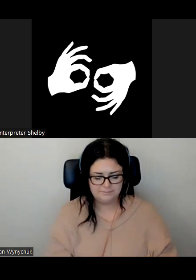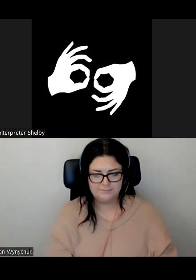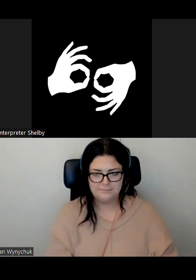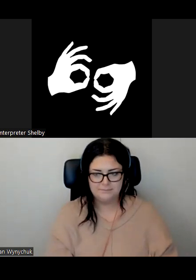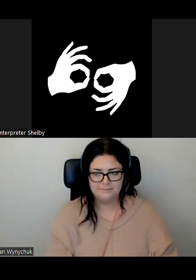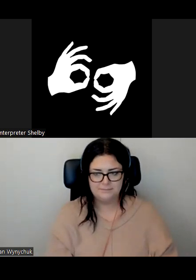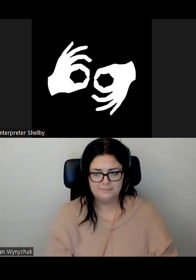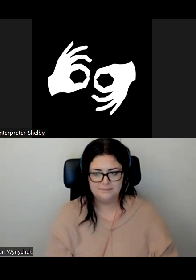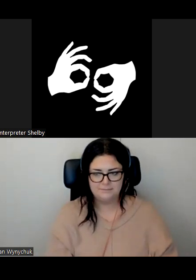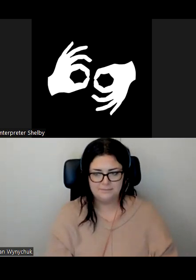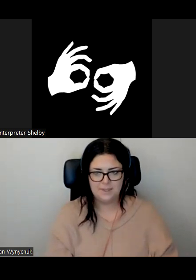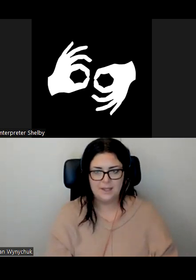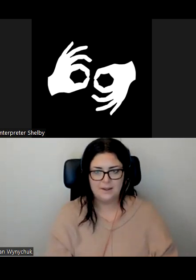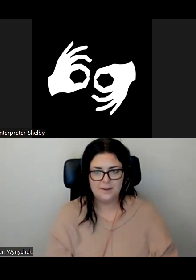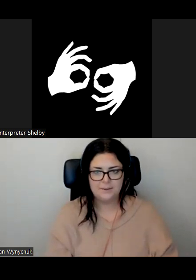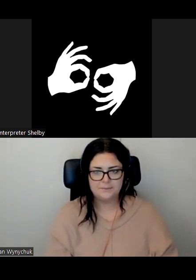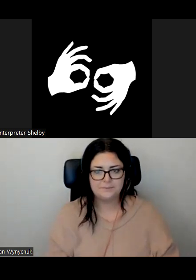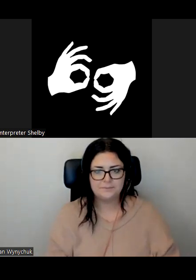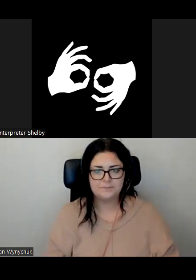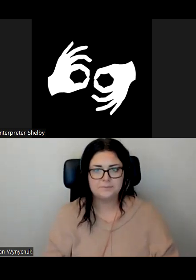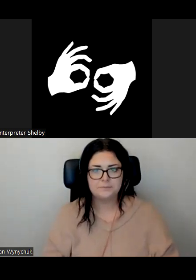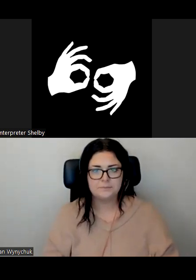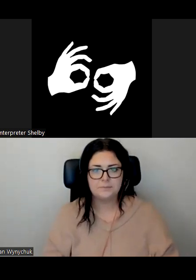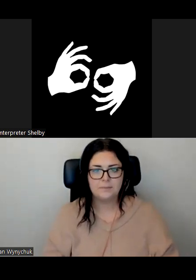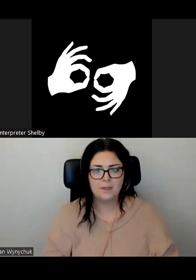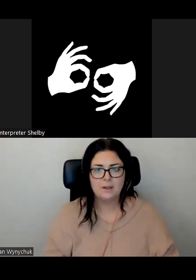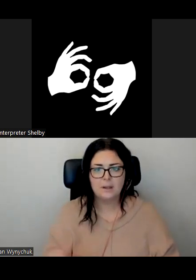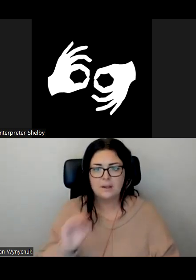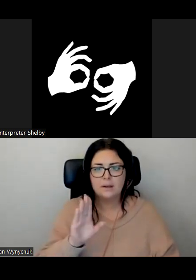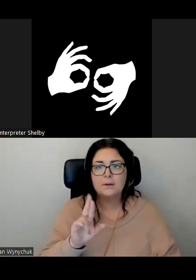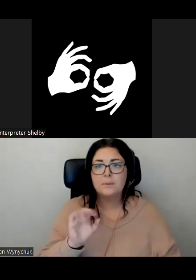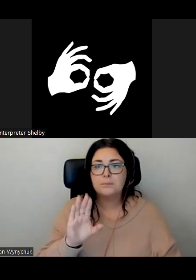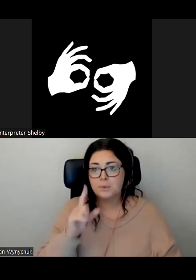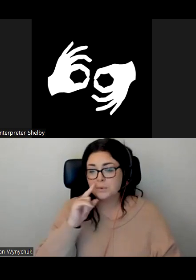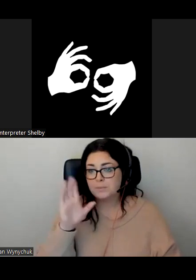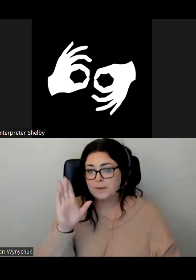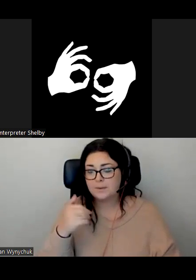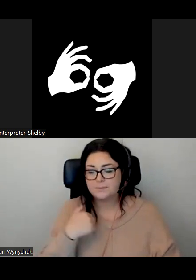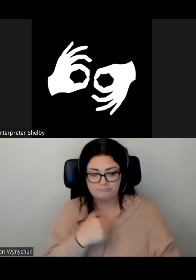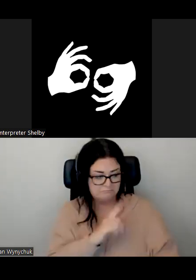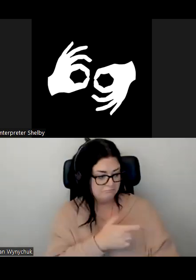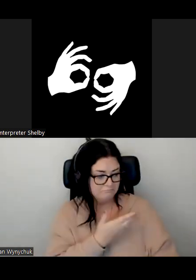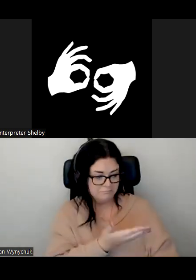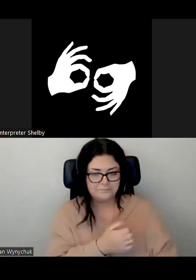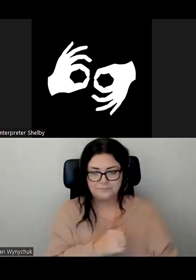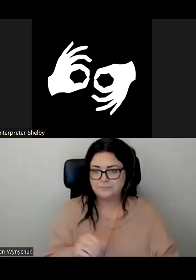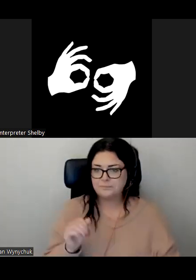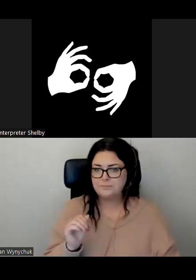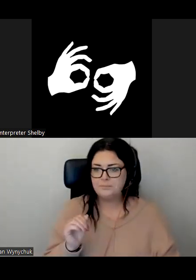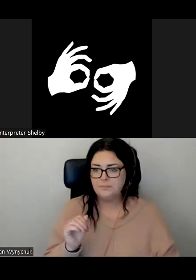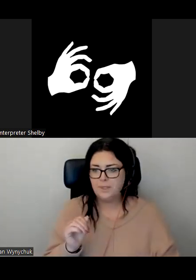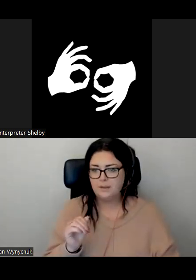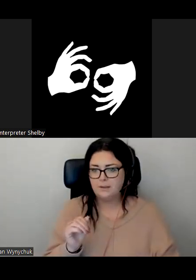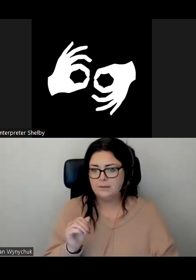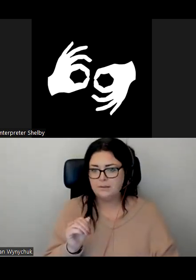That's the end of the questions right now in the chat. Could I ask one question? Absolutely. Okay. So